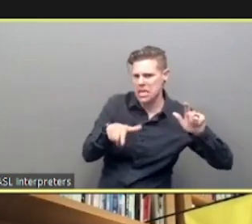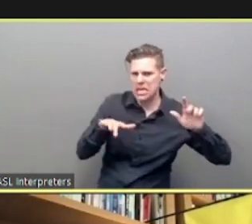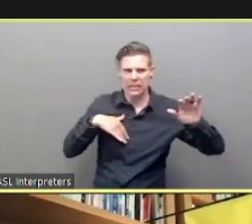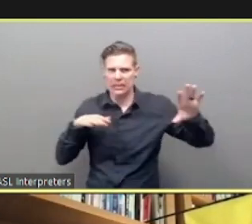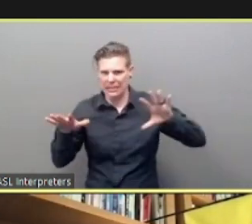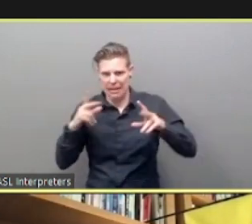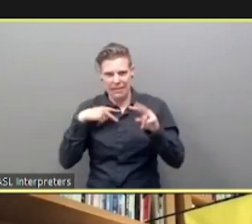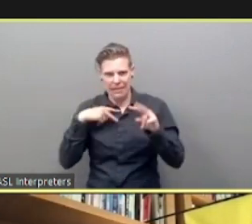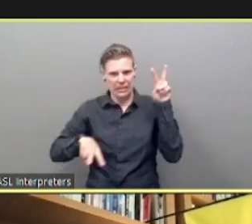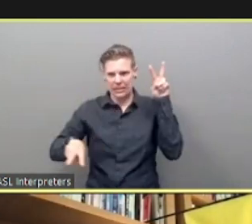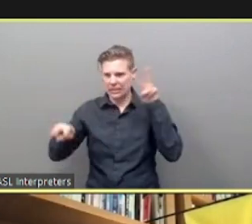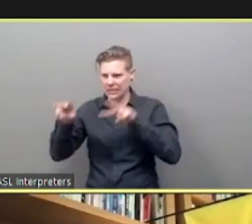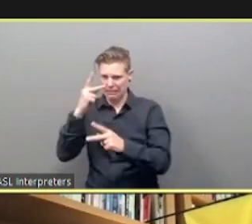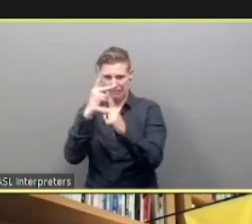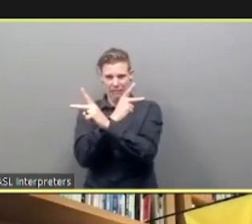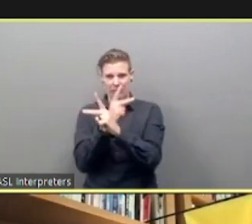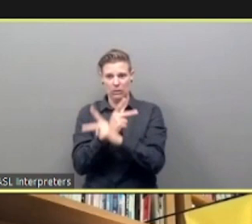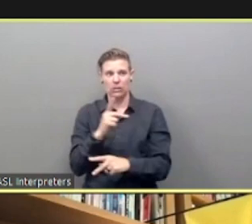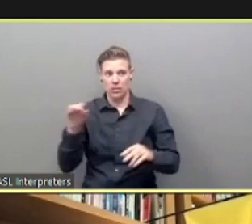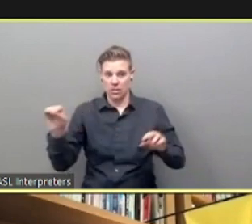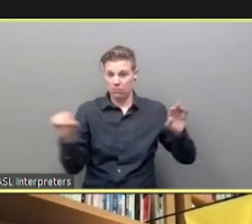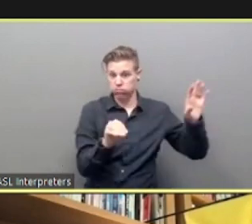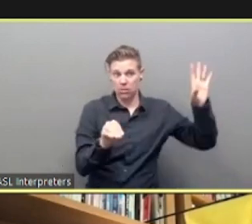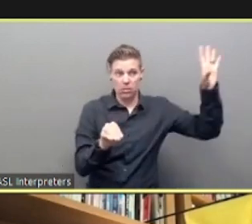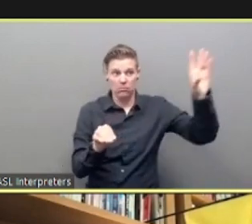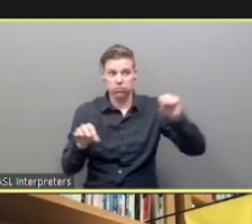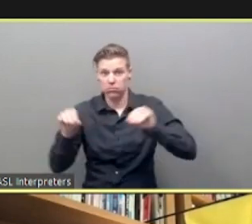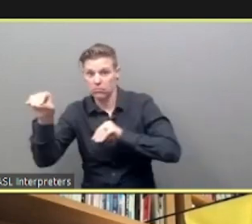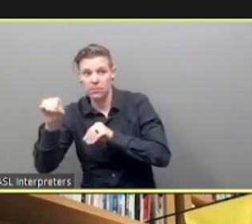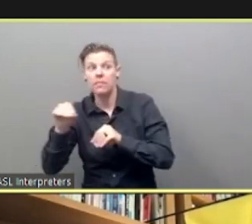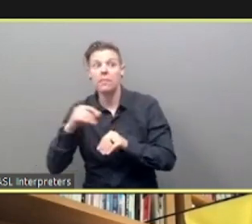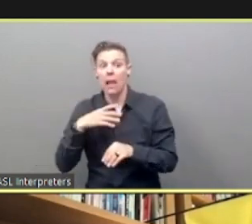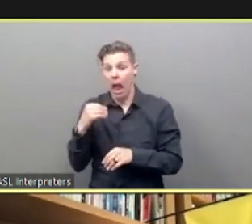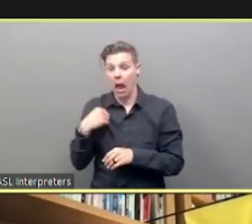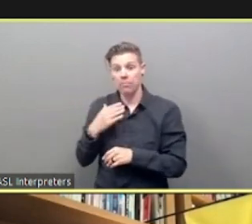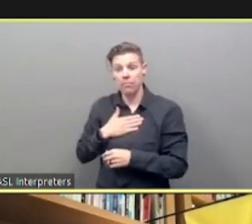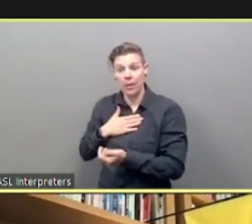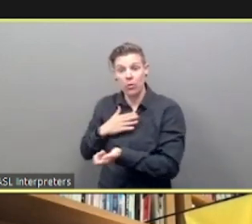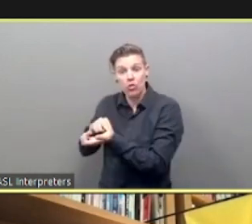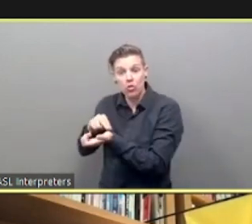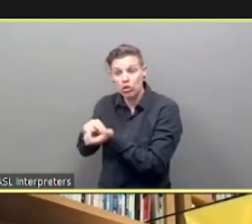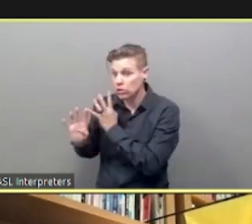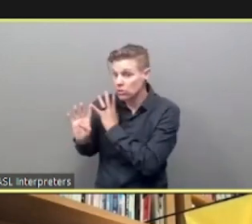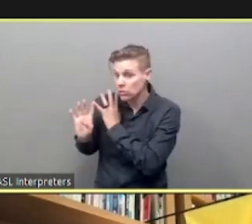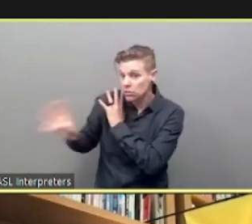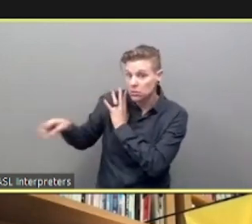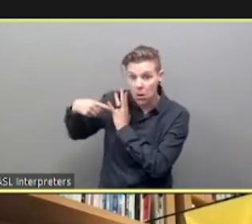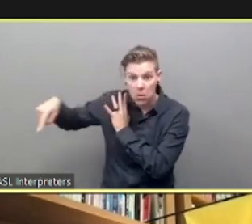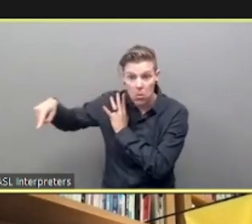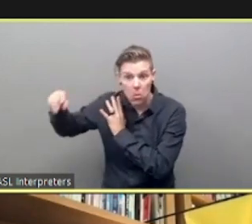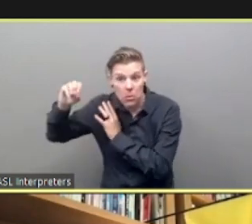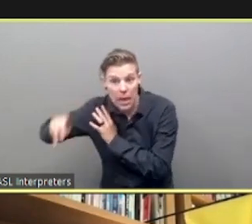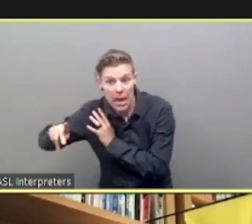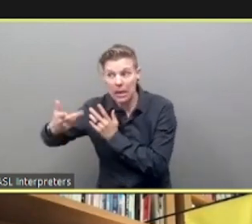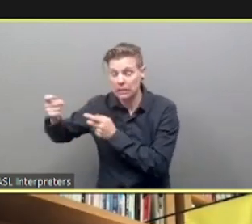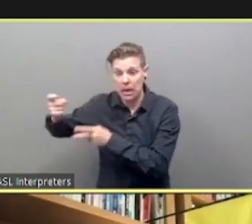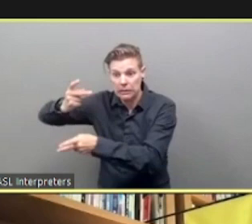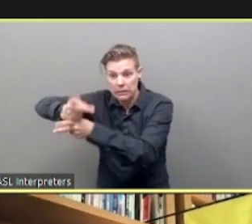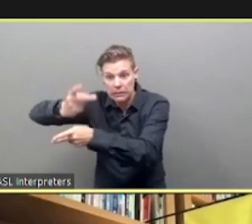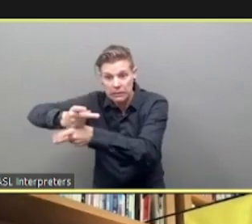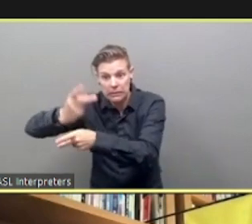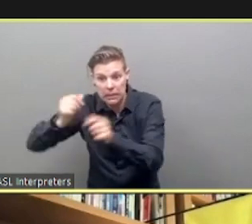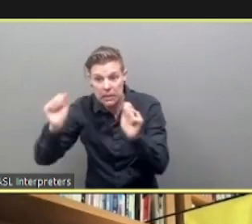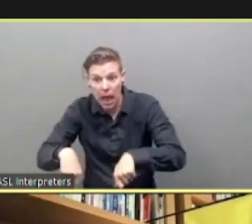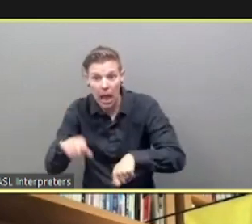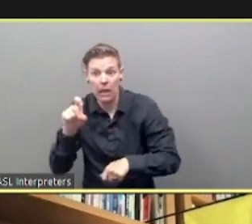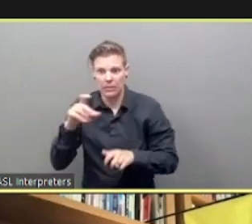of perhaps 6 or 8 or even more patients, depending on which shift they are working. And so